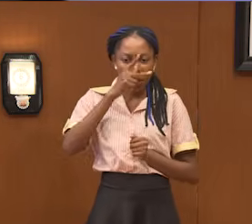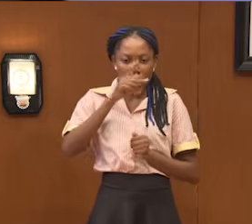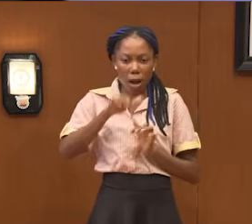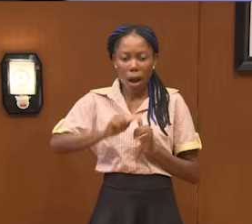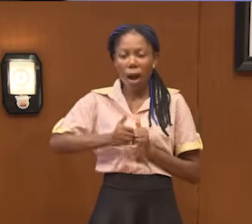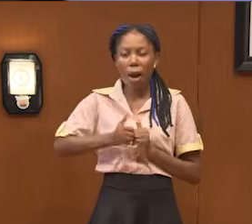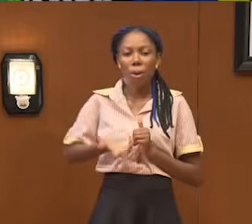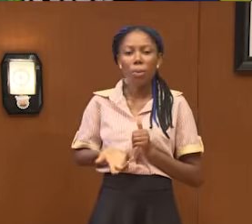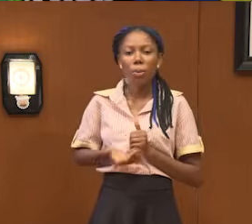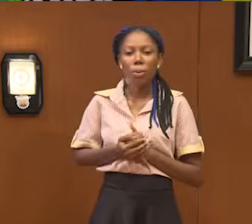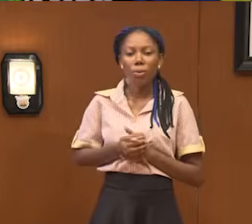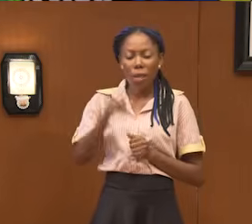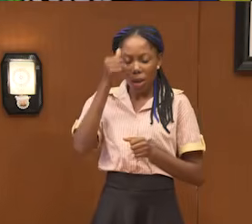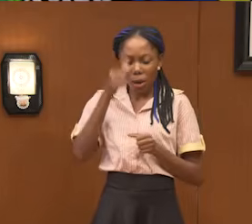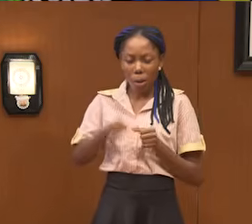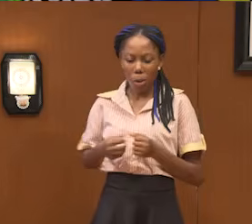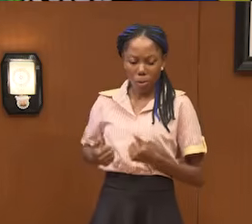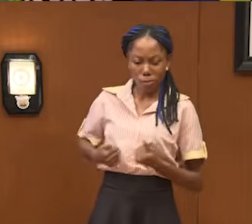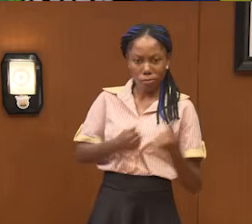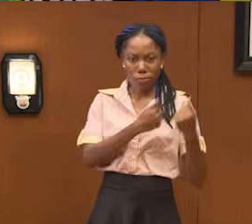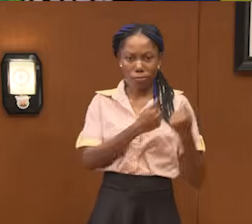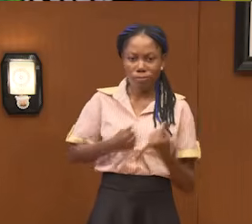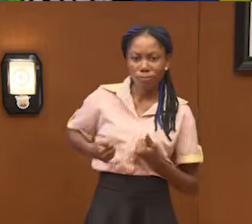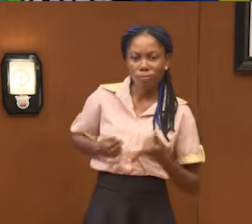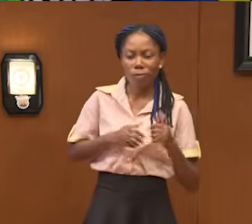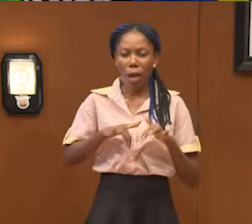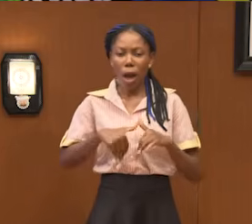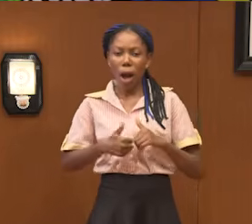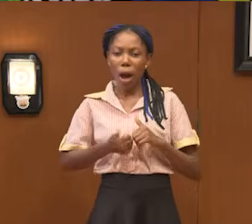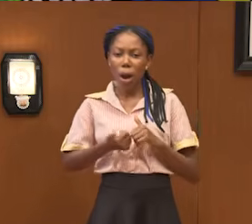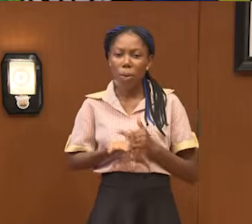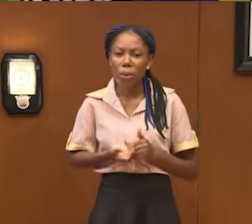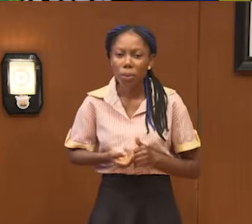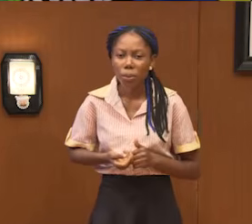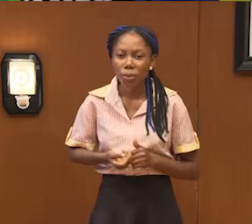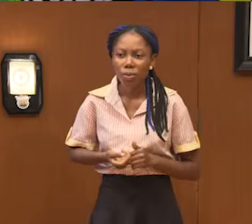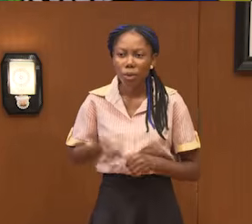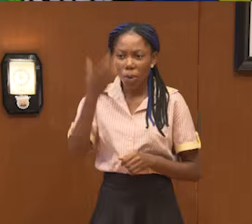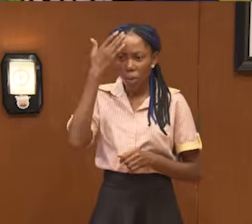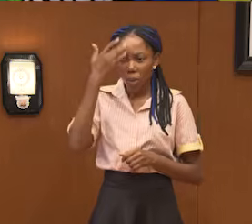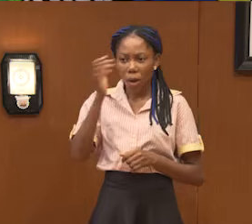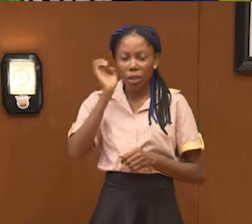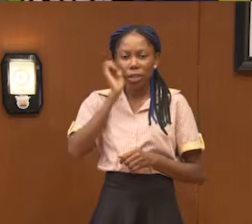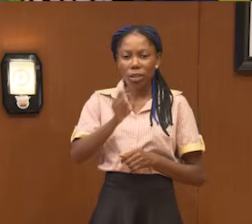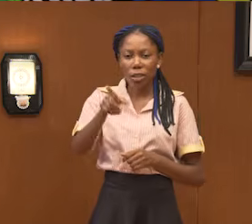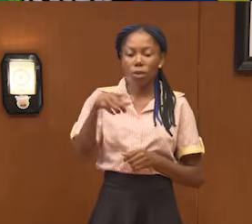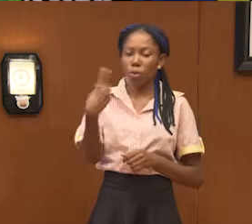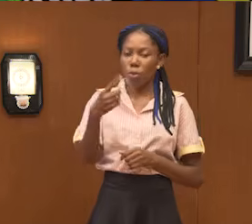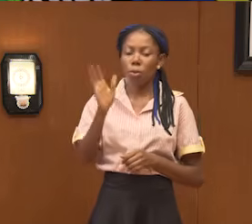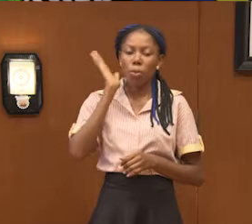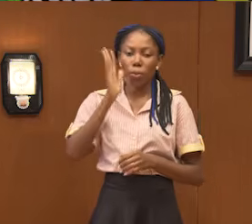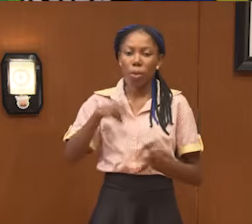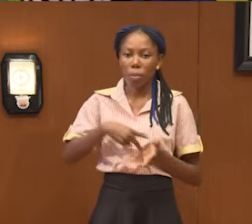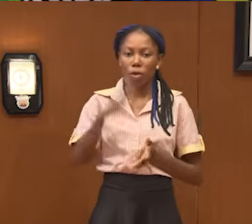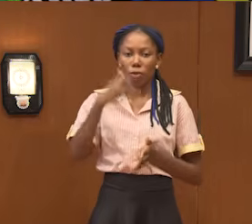Remember the school fees, the transport fare ordinarily will be there. But I'm not even putting that on you. I'm leaving that to her to take care of for